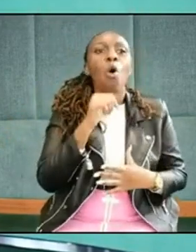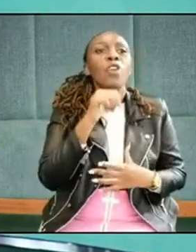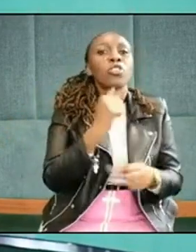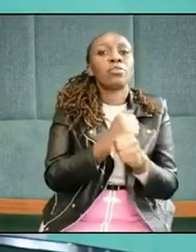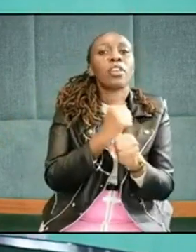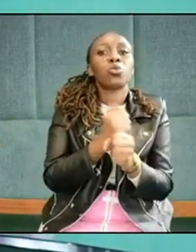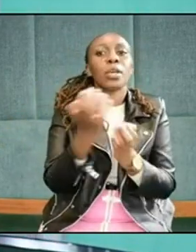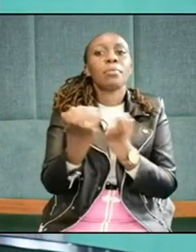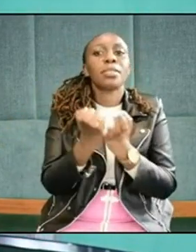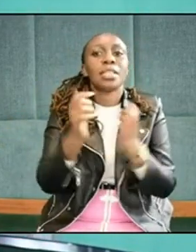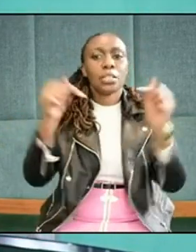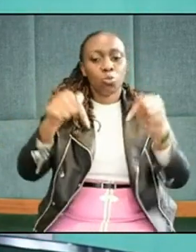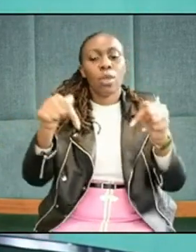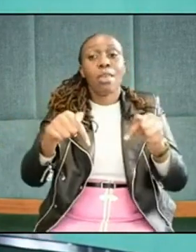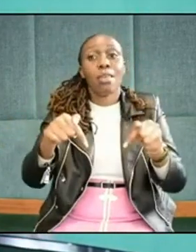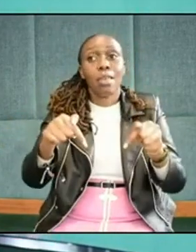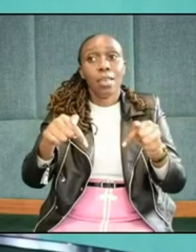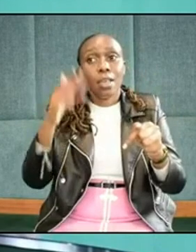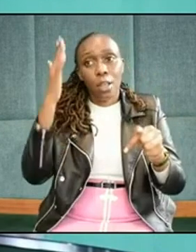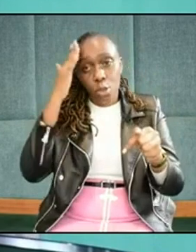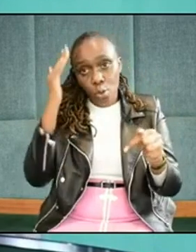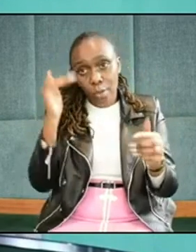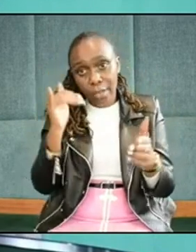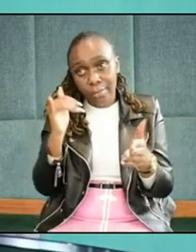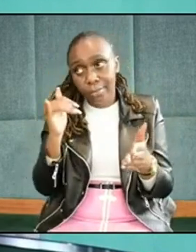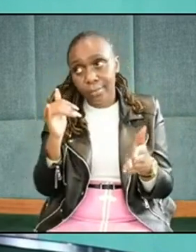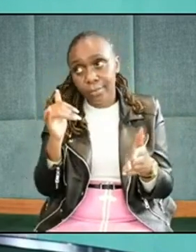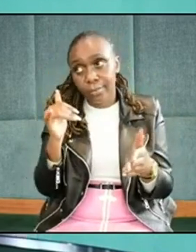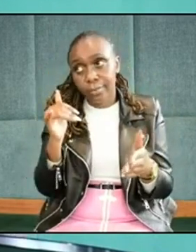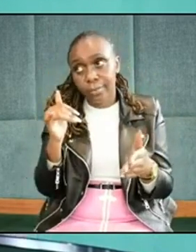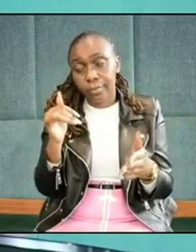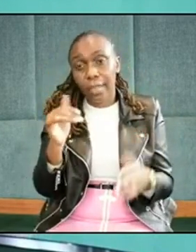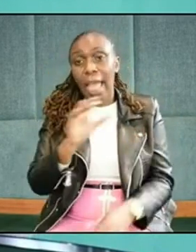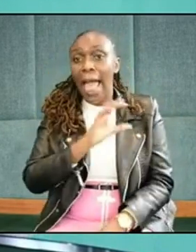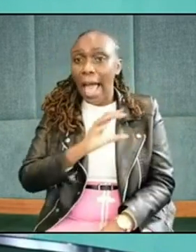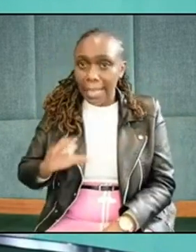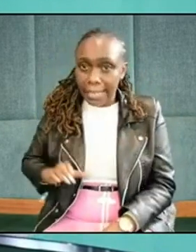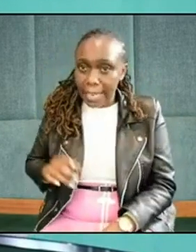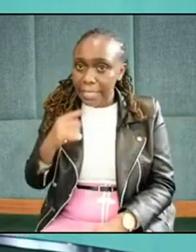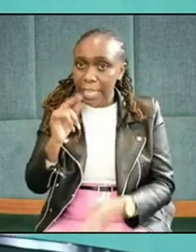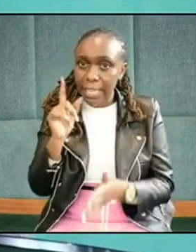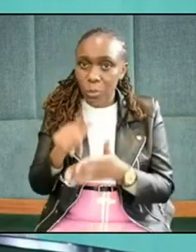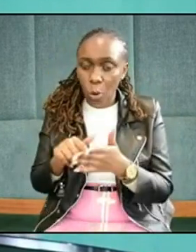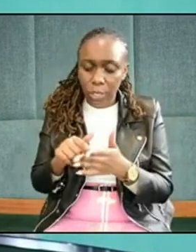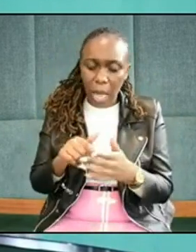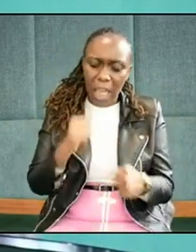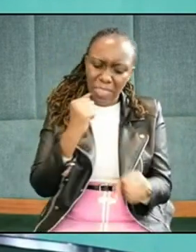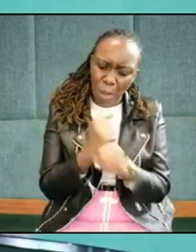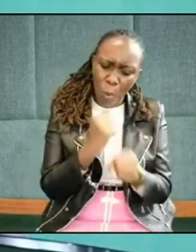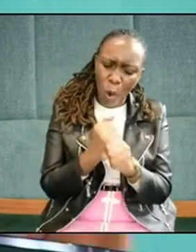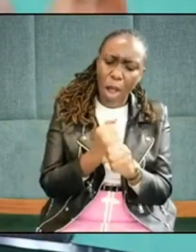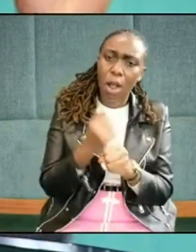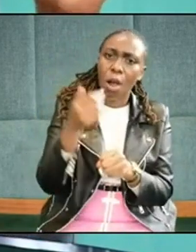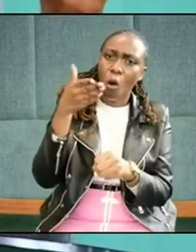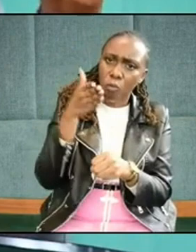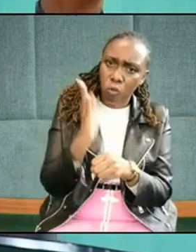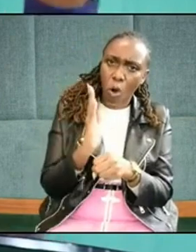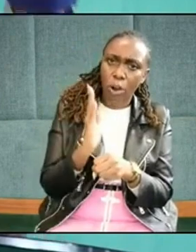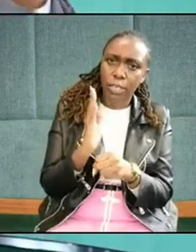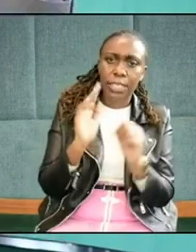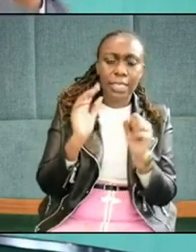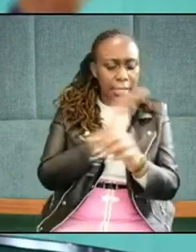today. You don't have to worry. For Christ said, the word of God is powerful.